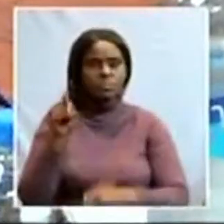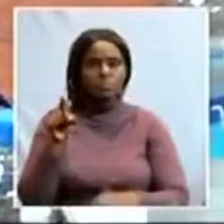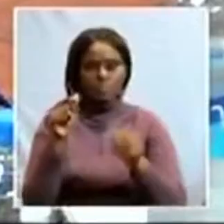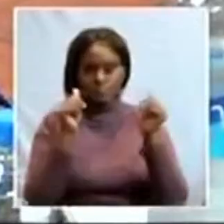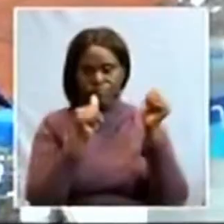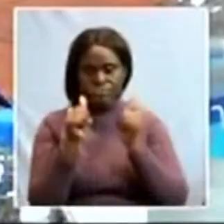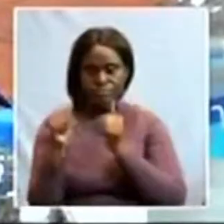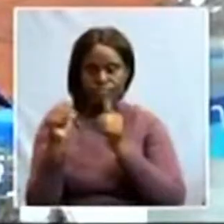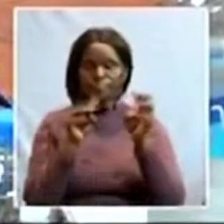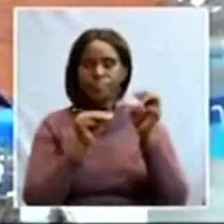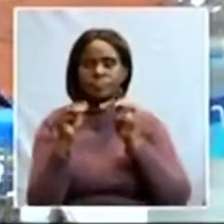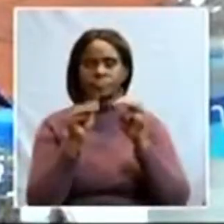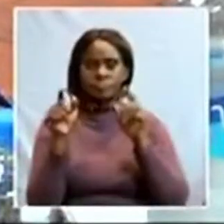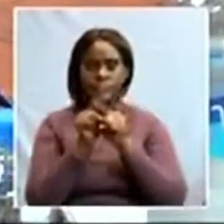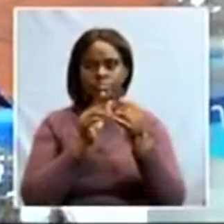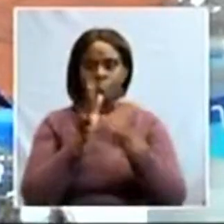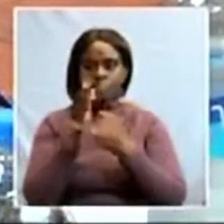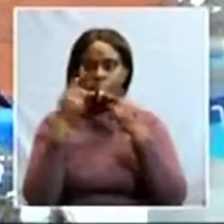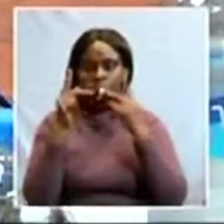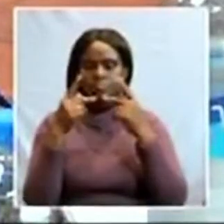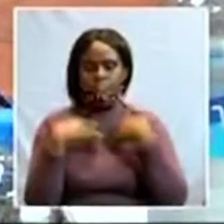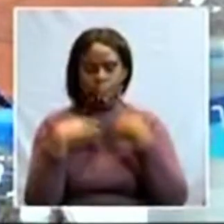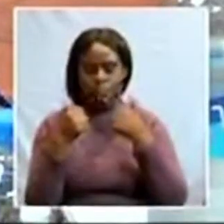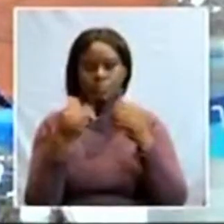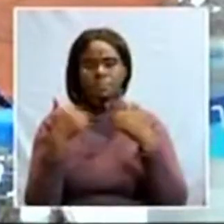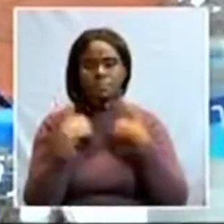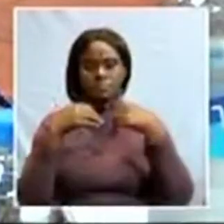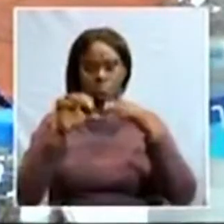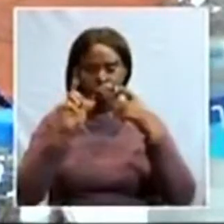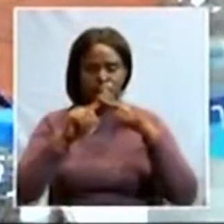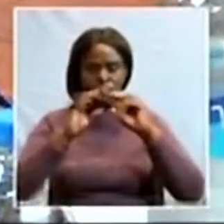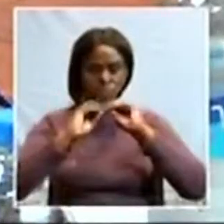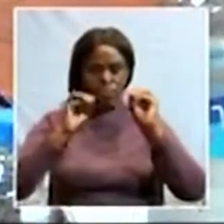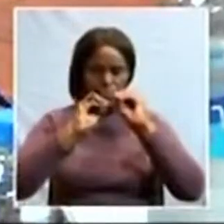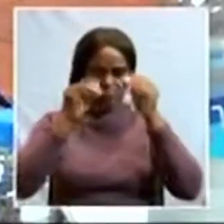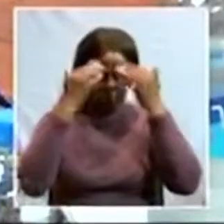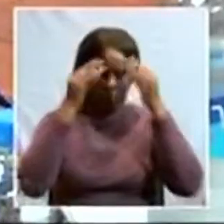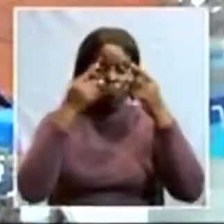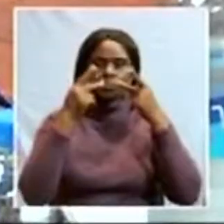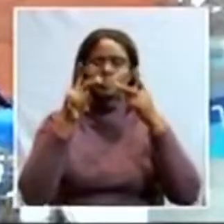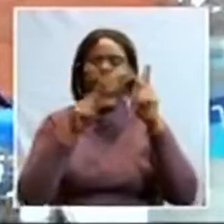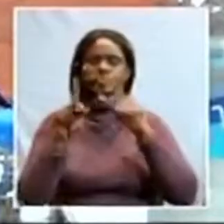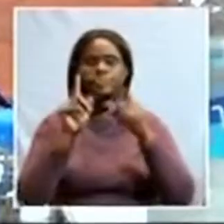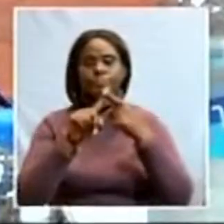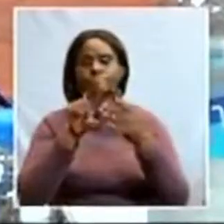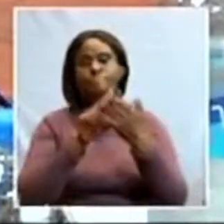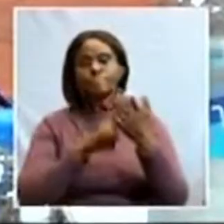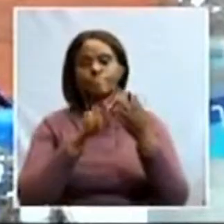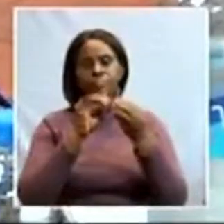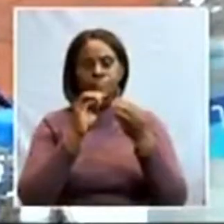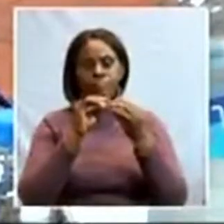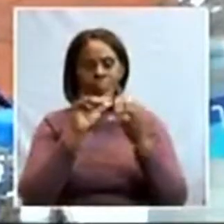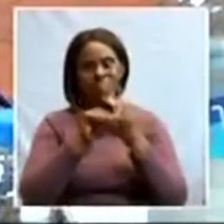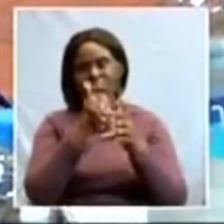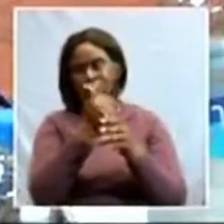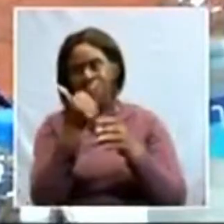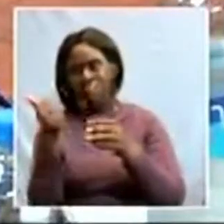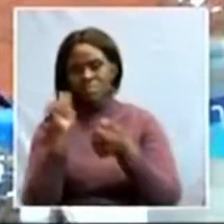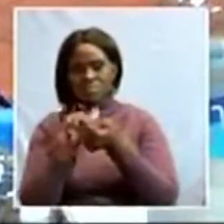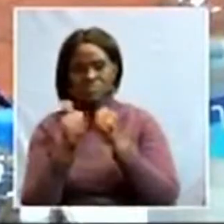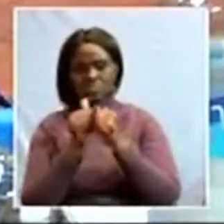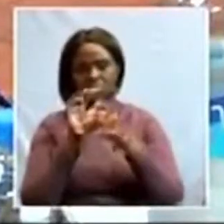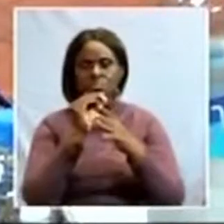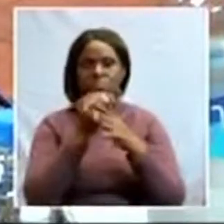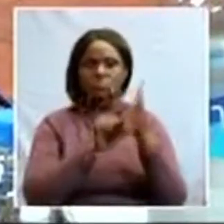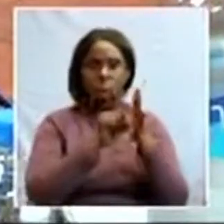Action taken: management through public health section has continued to sensitize the public to report any vector or